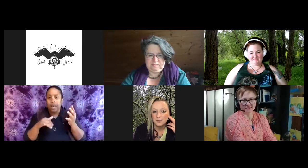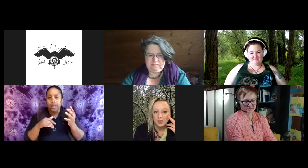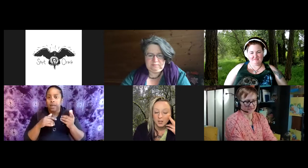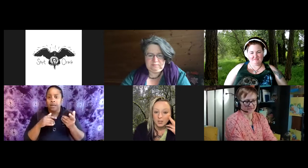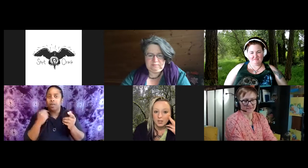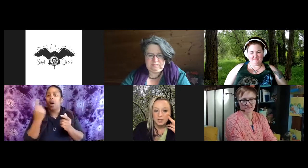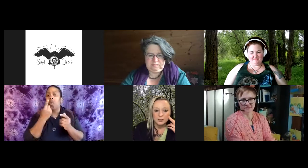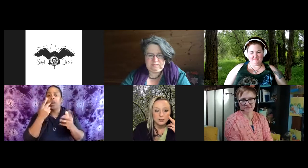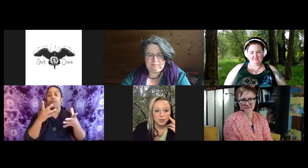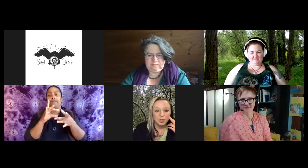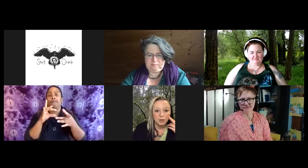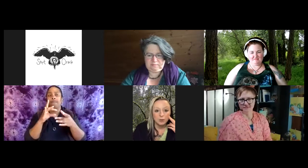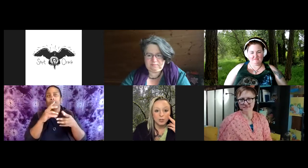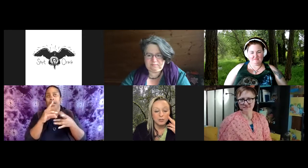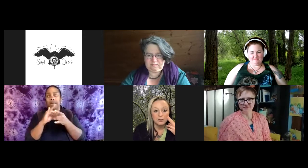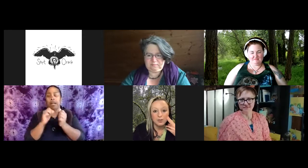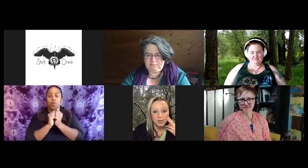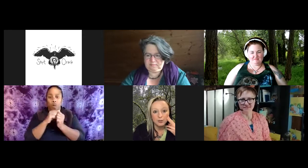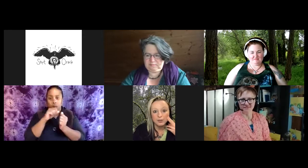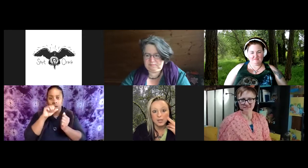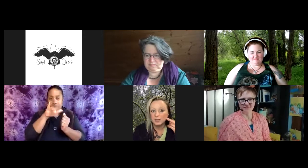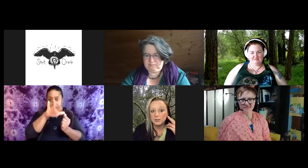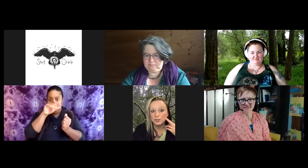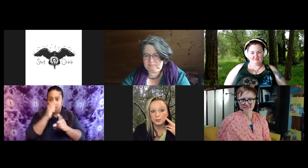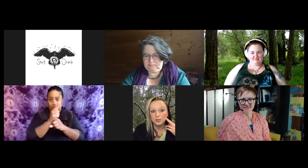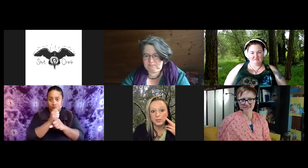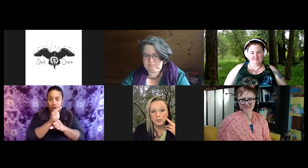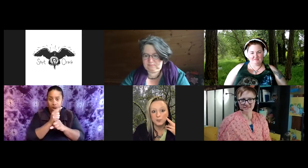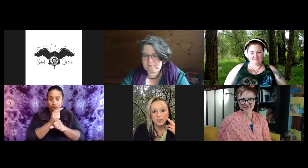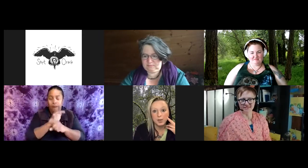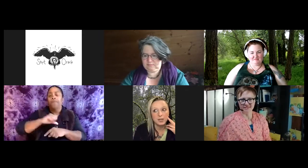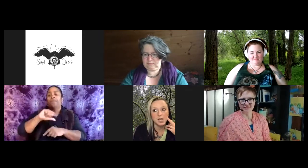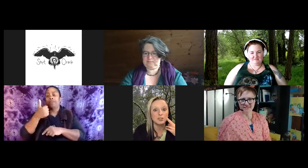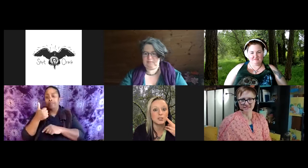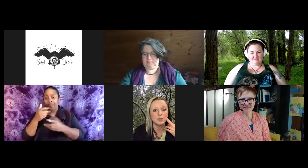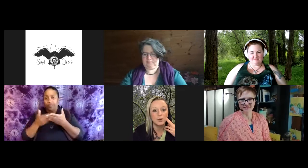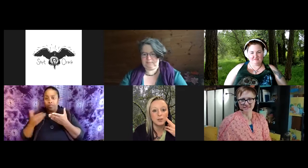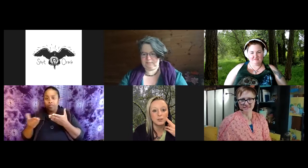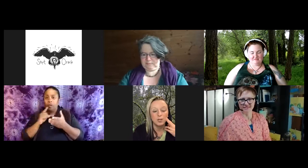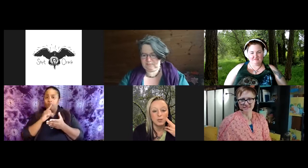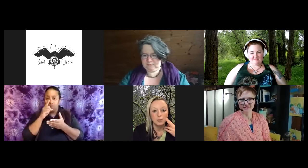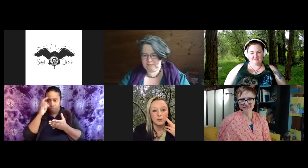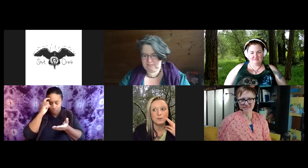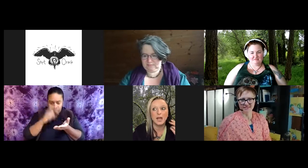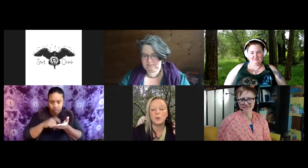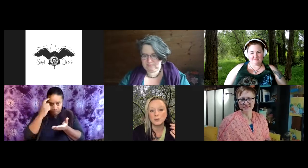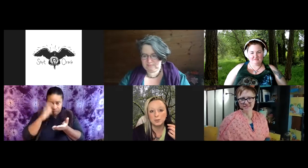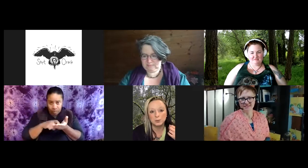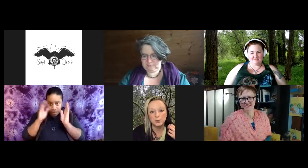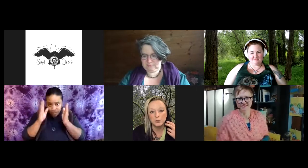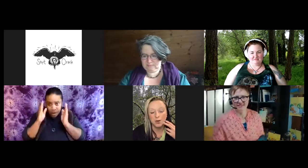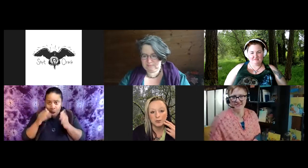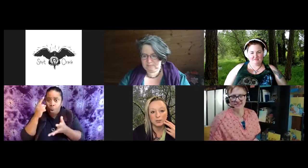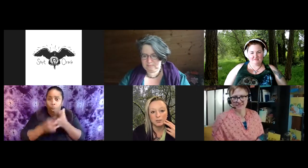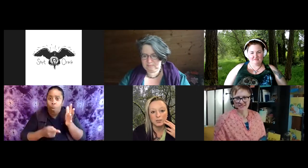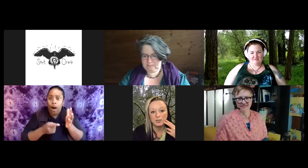right? So the other thing is to really pay attention to what flowers you're